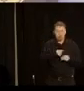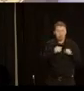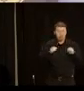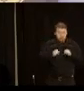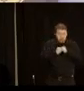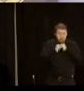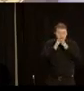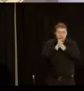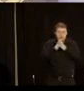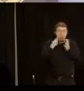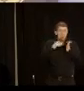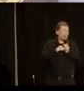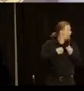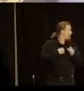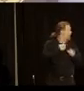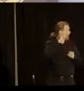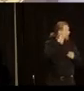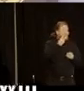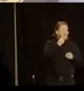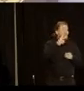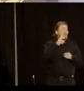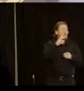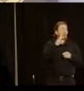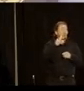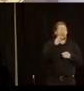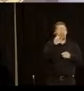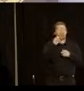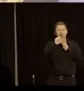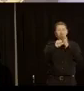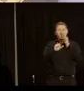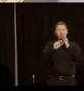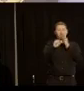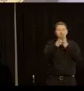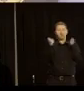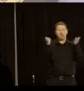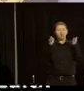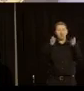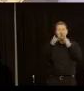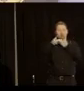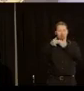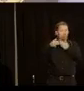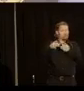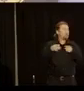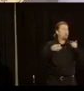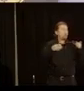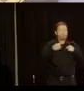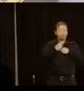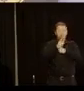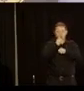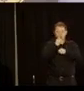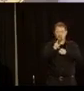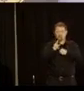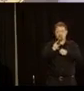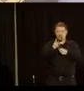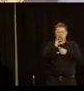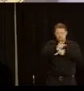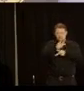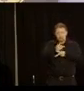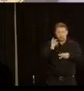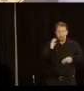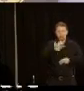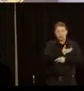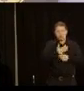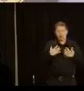I see the Surgeon General right there, the work that they have, their mission to improve the overall health of all Floridians. So let's give a round